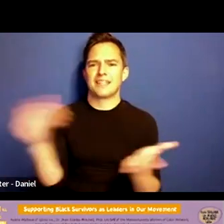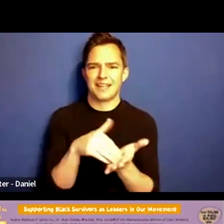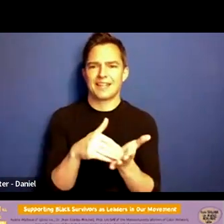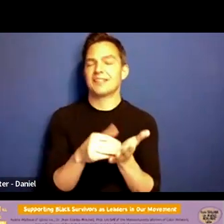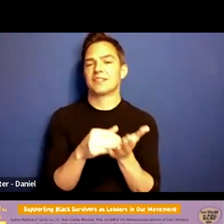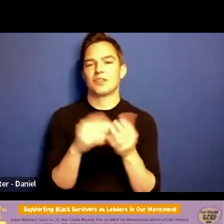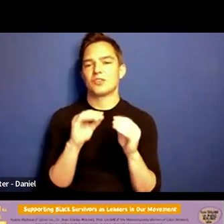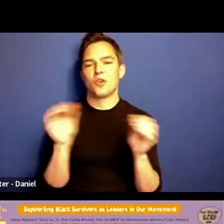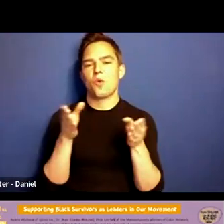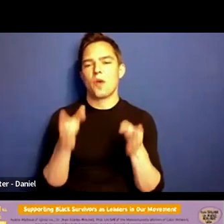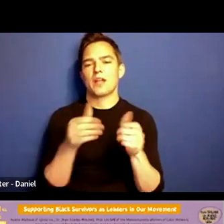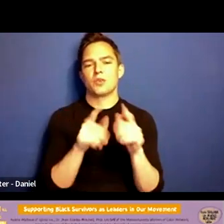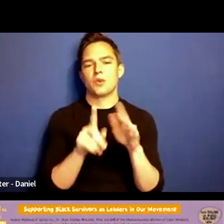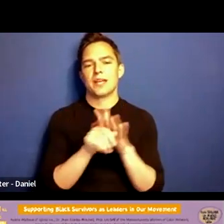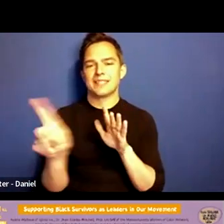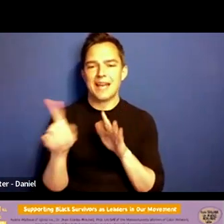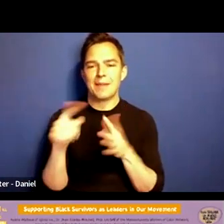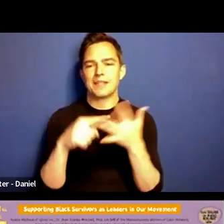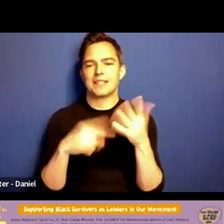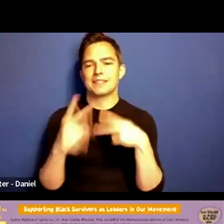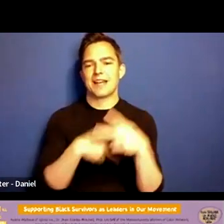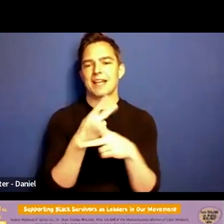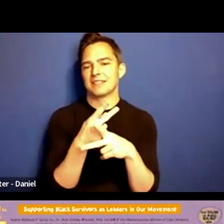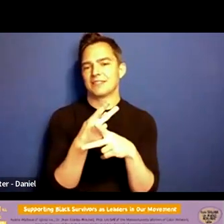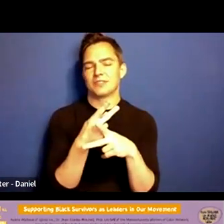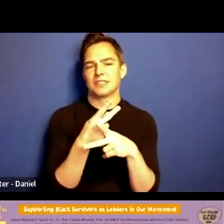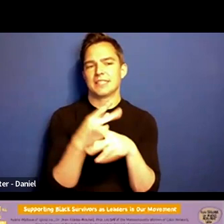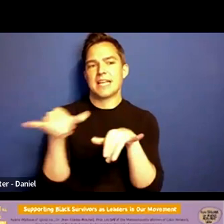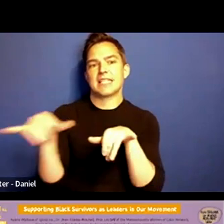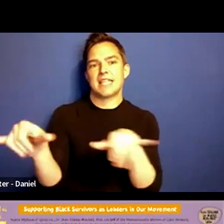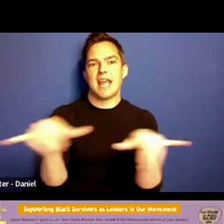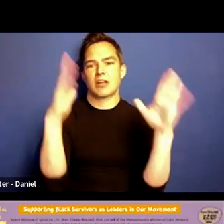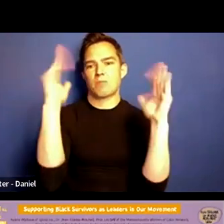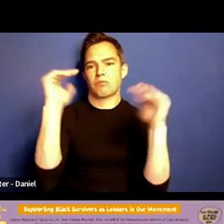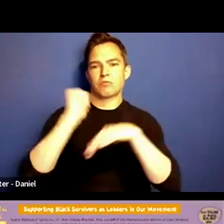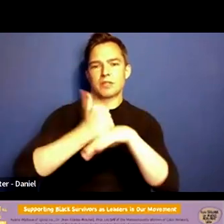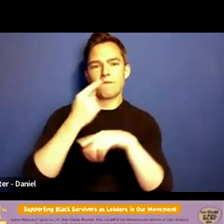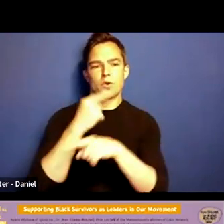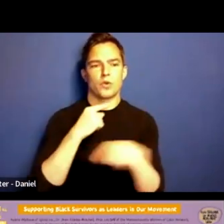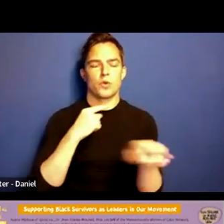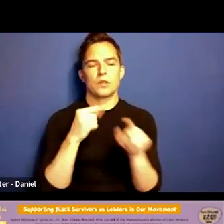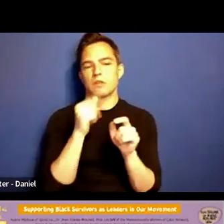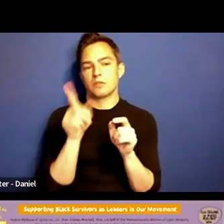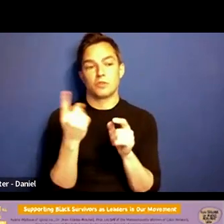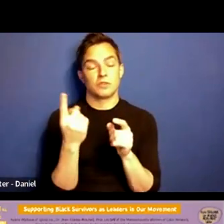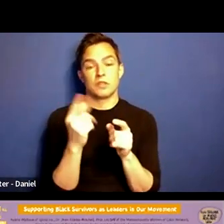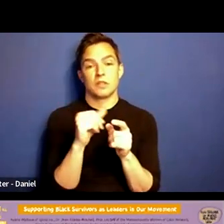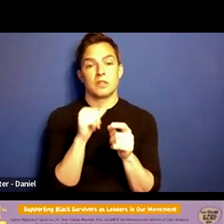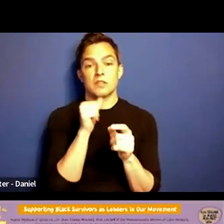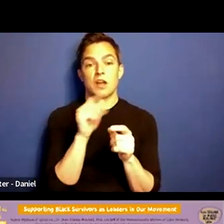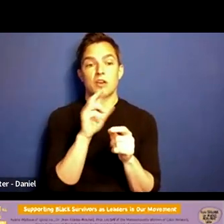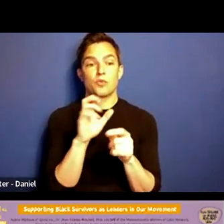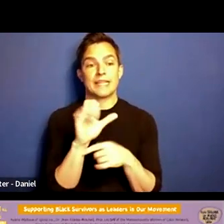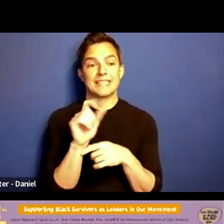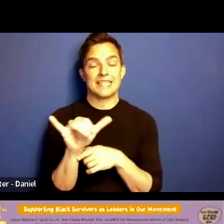no way to escape these types of standards that people are setting for you that are just not even unrealistic. They're just